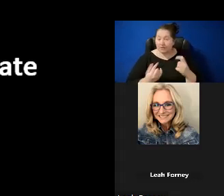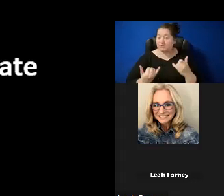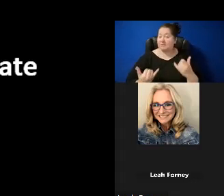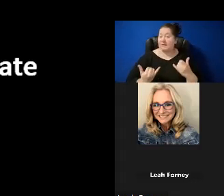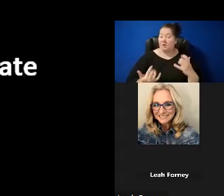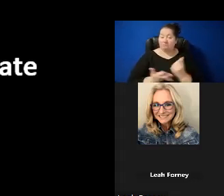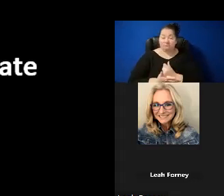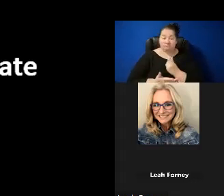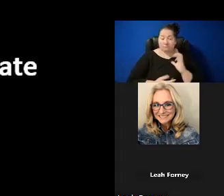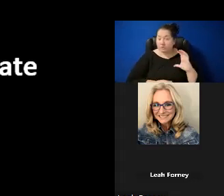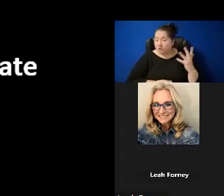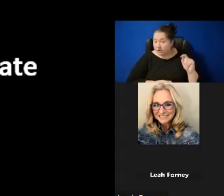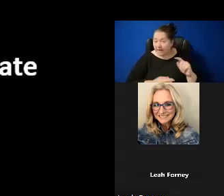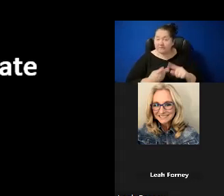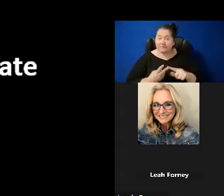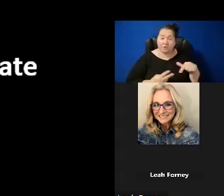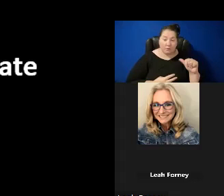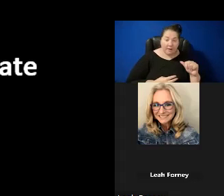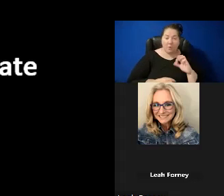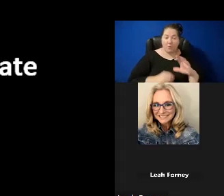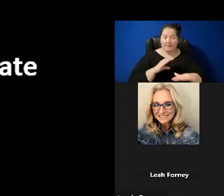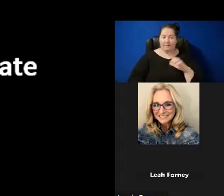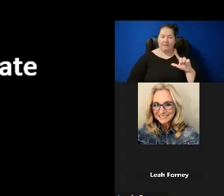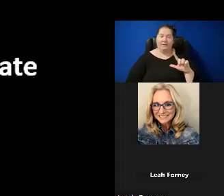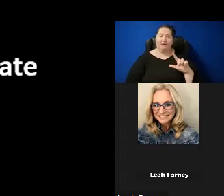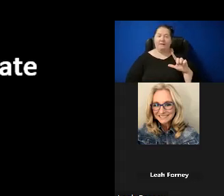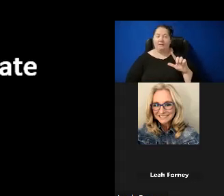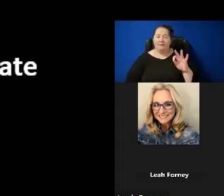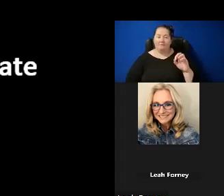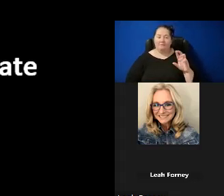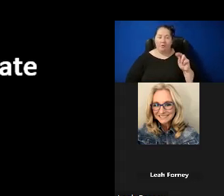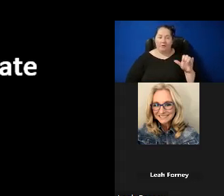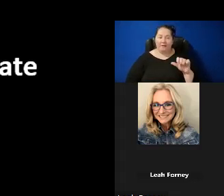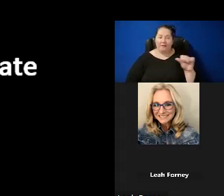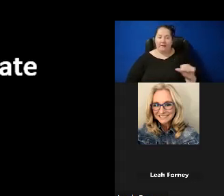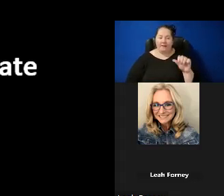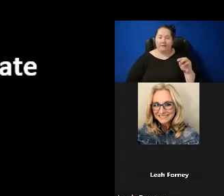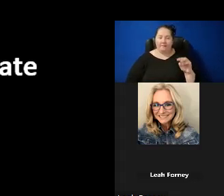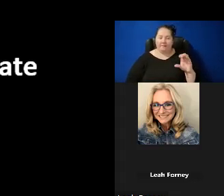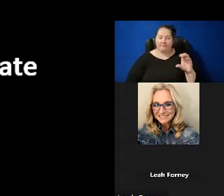and pop that in the chat now, or you can email Leah for follow-up. Thank you so much.